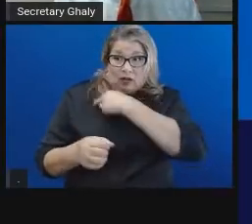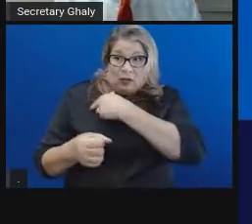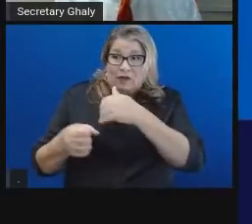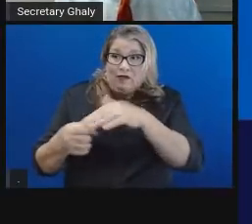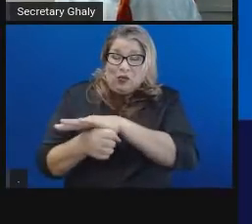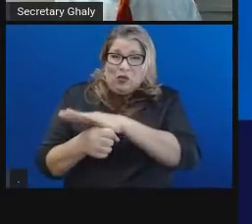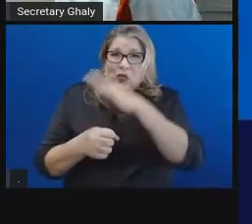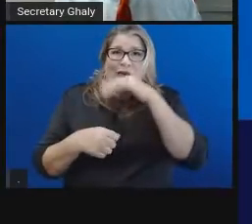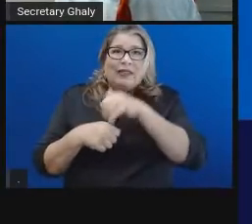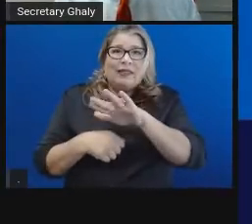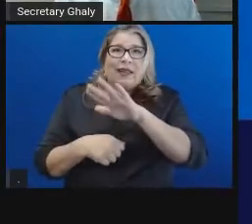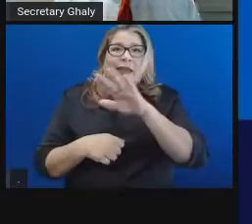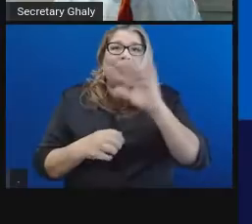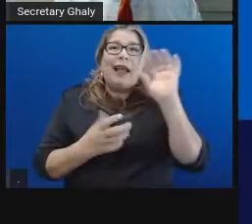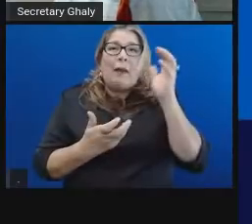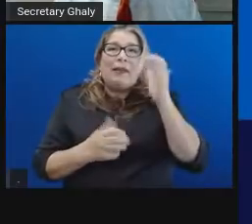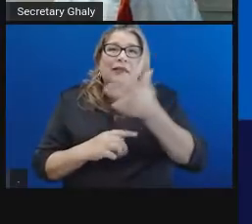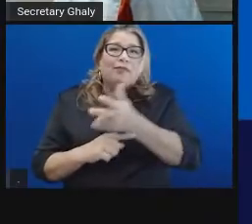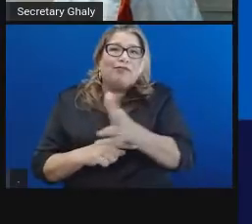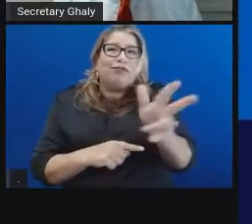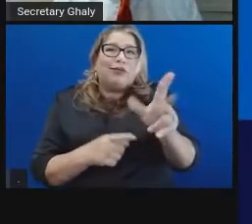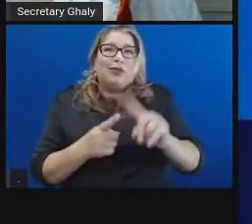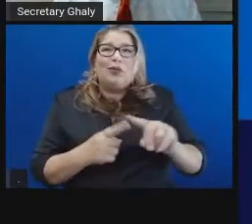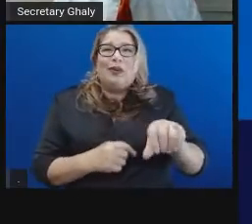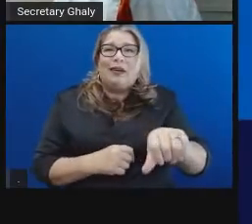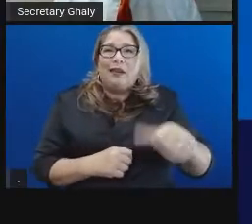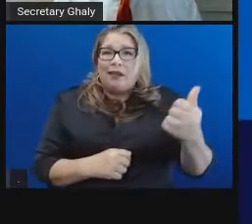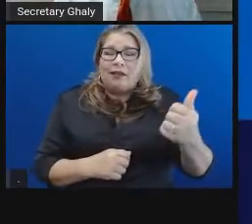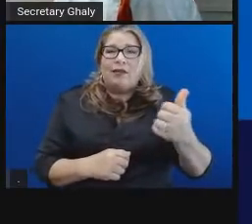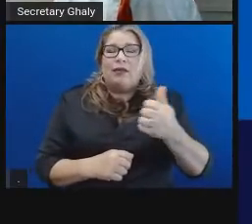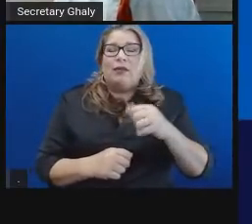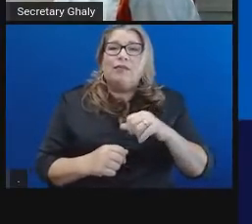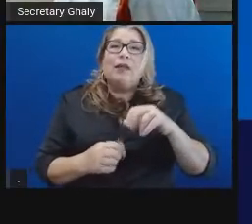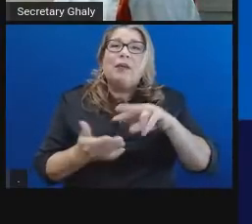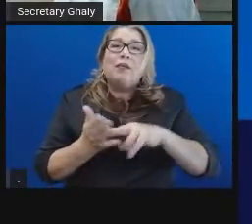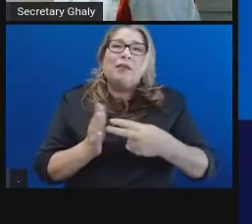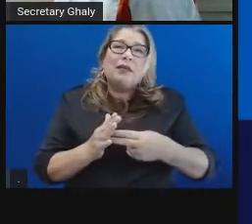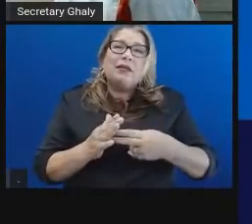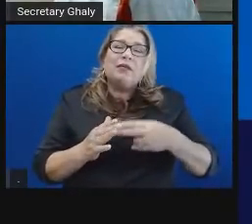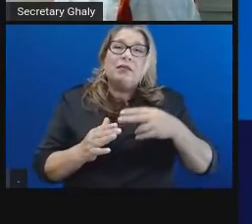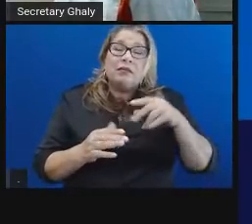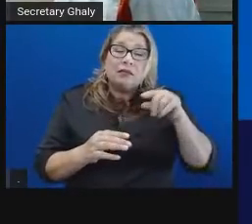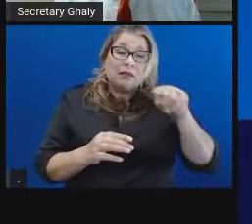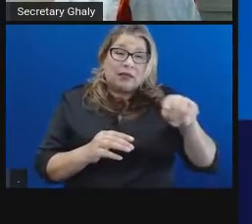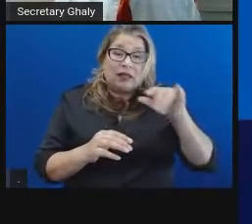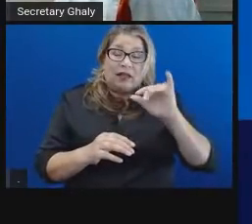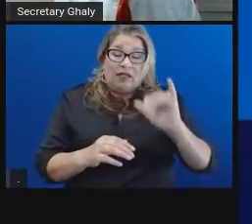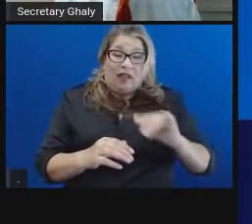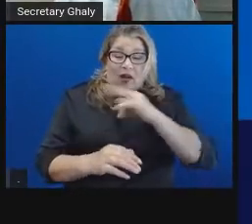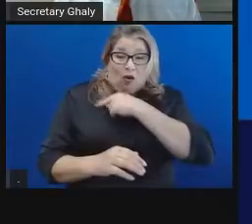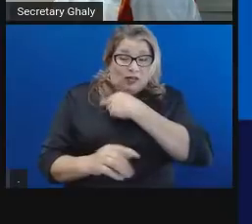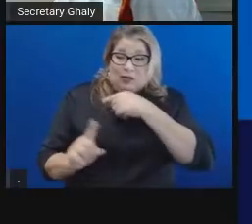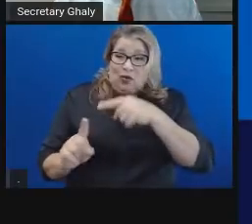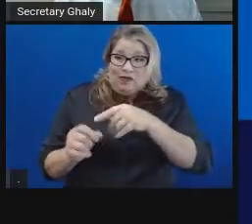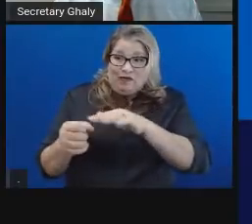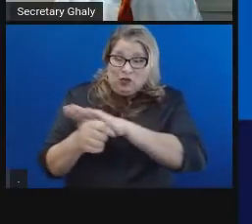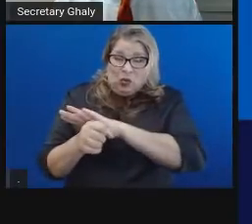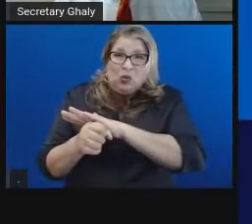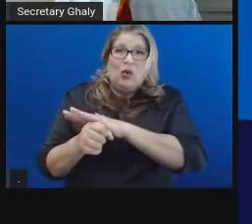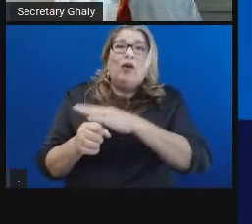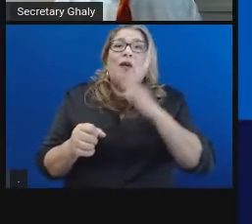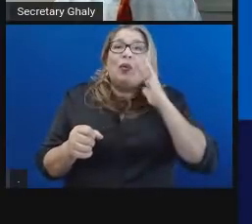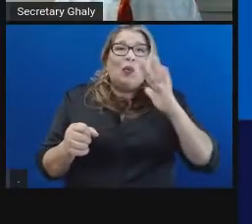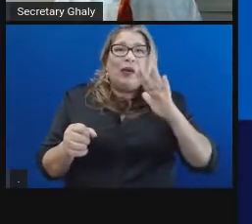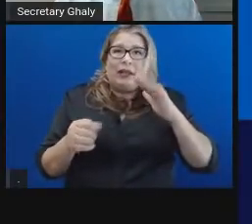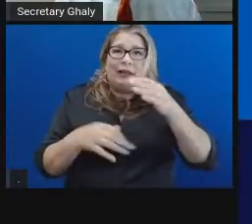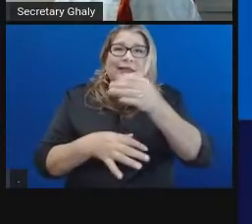leaders in counties use frequently, something called diversion, putting hospitals on diversion successfully, making sure that patients